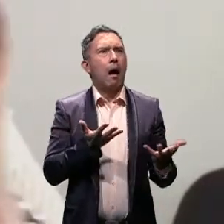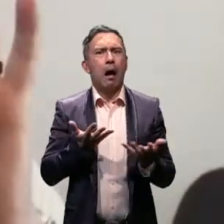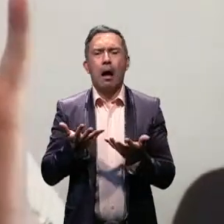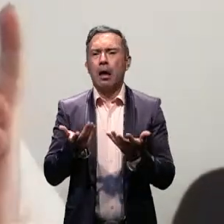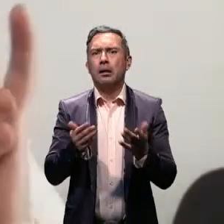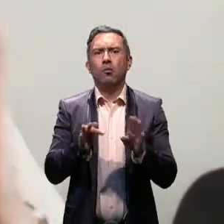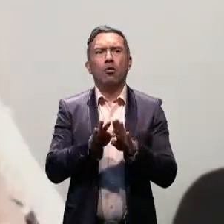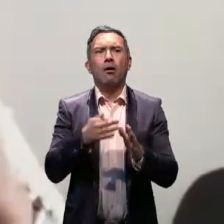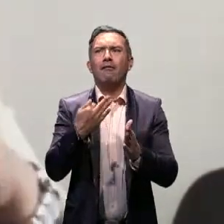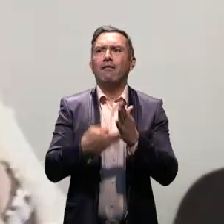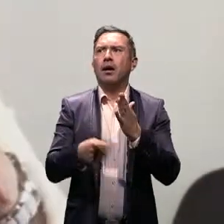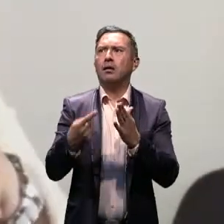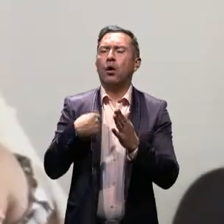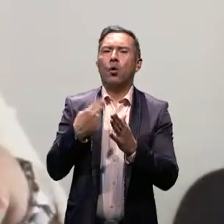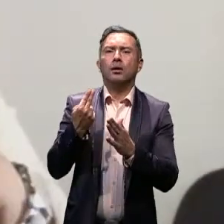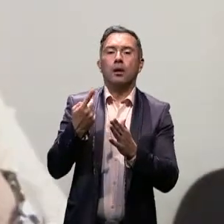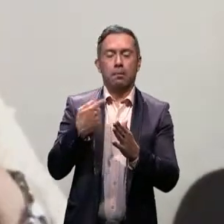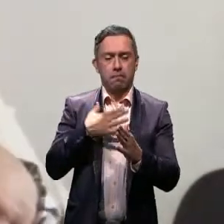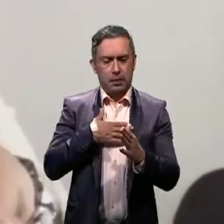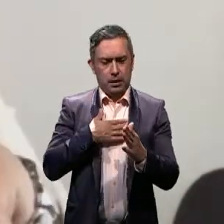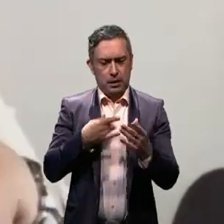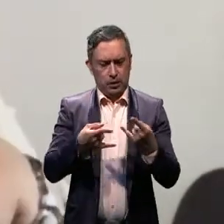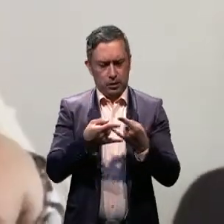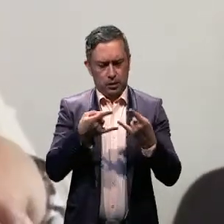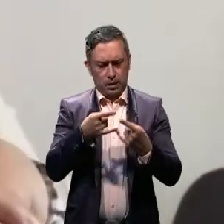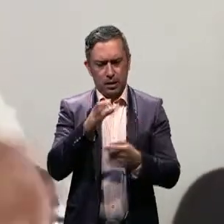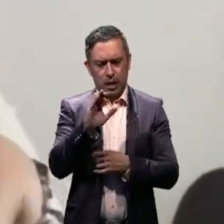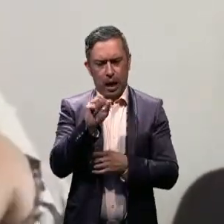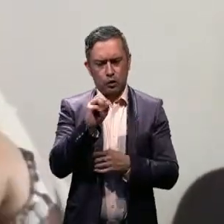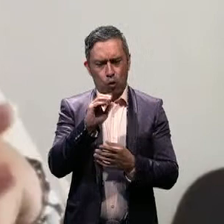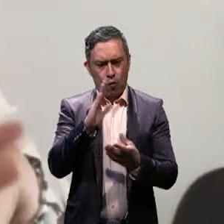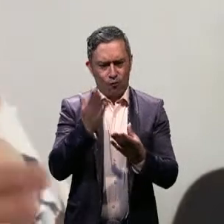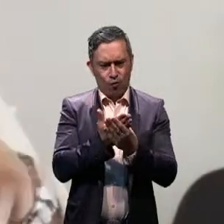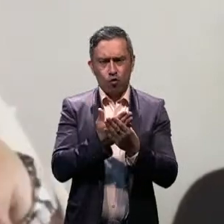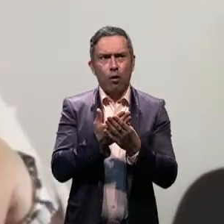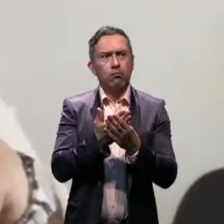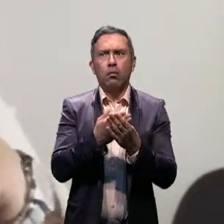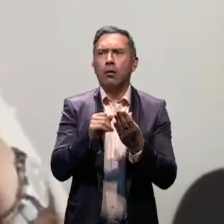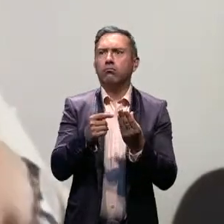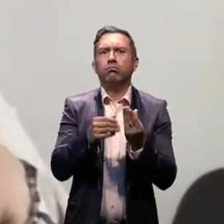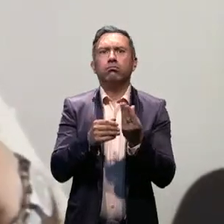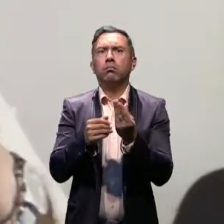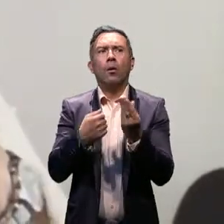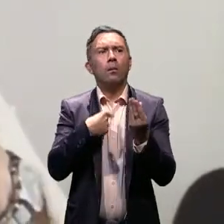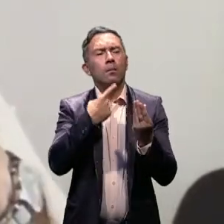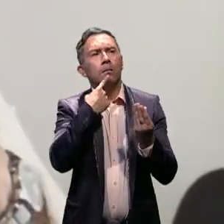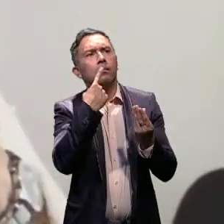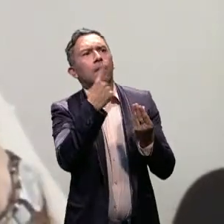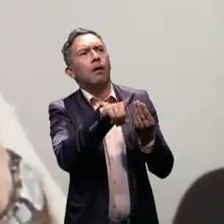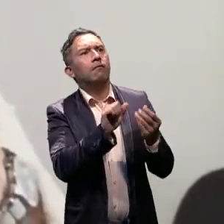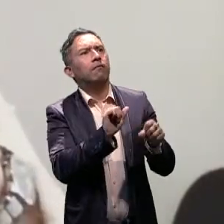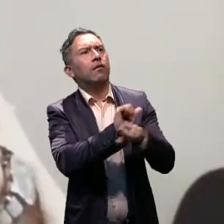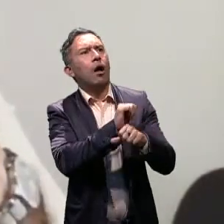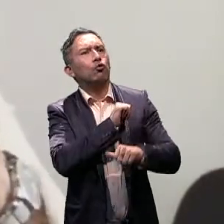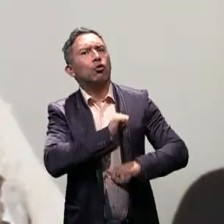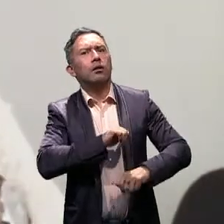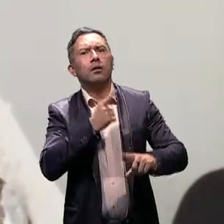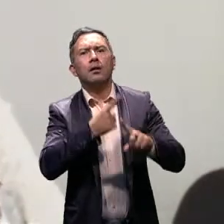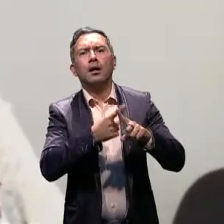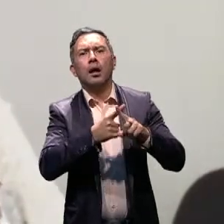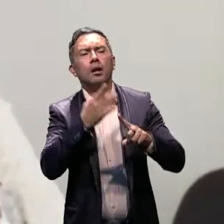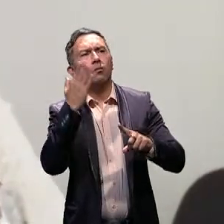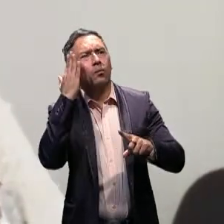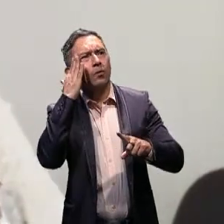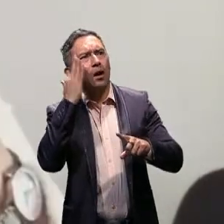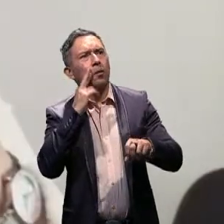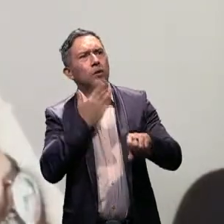And then how am I going to compile all this information in order to file my case, etc., etc. So